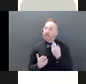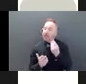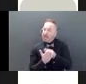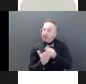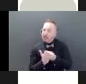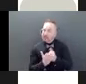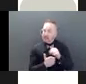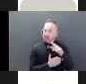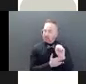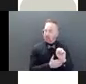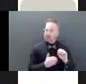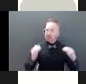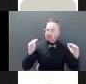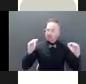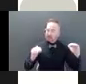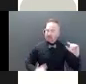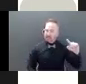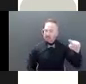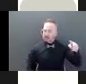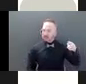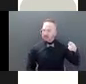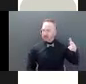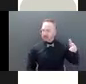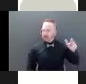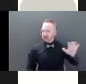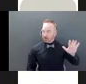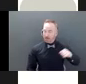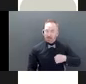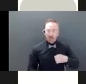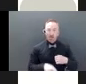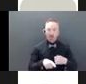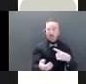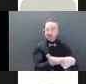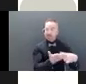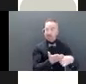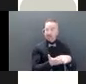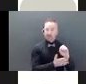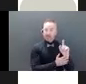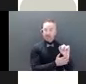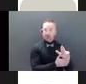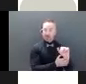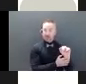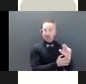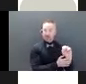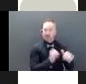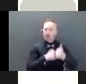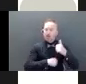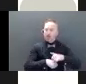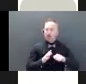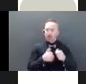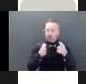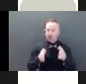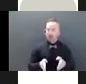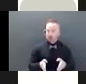as well. So the one thing that's important to think about when we're dealing with elder abuse is that usually a person will